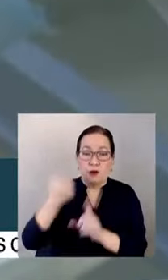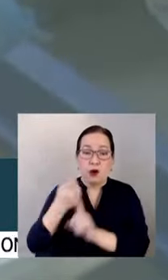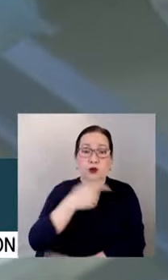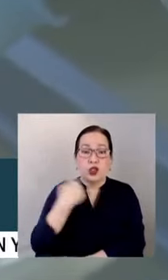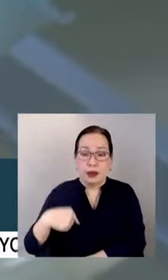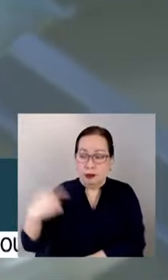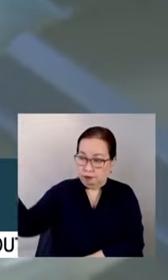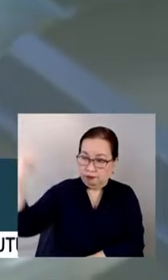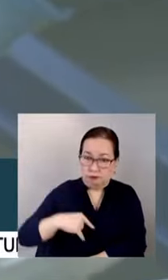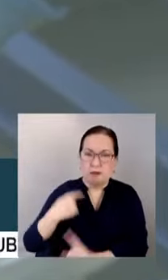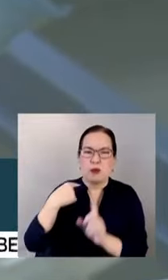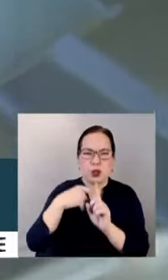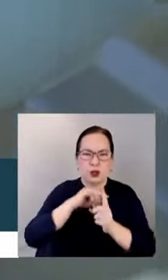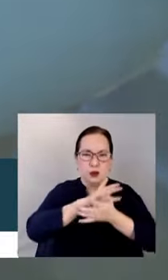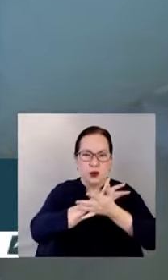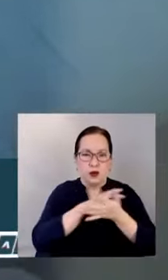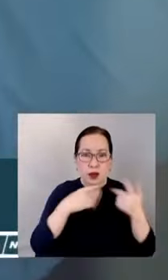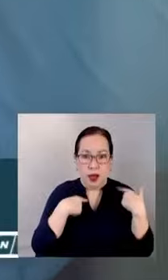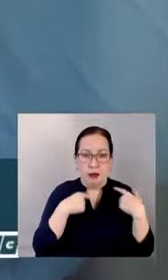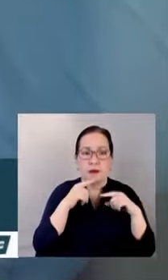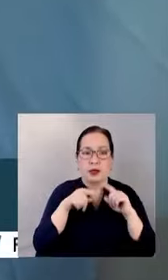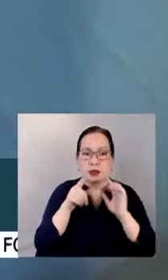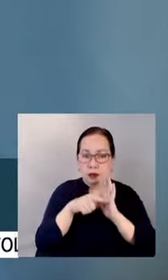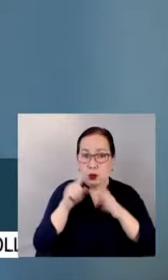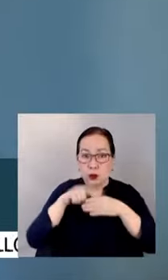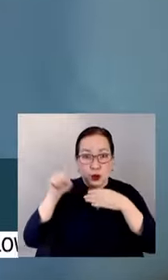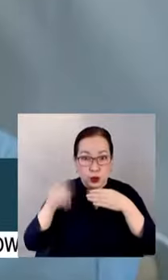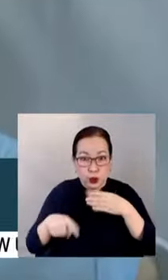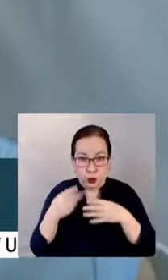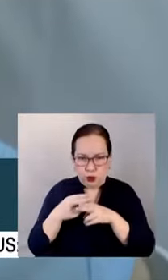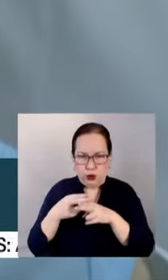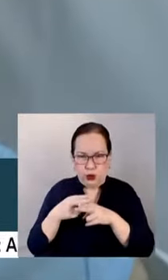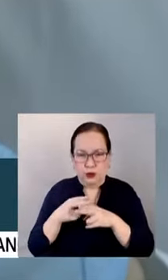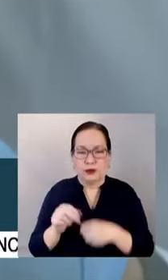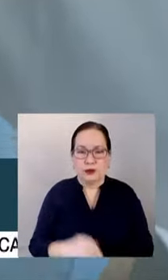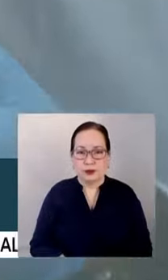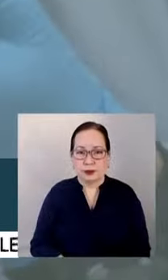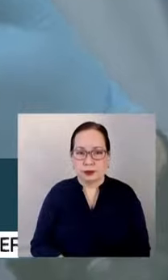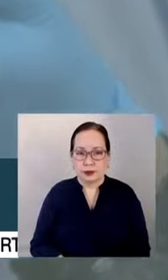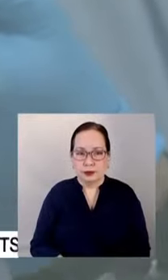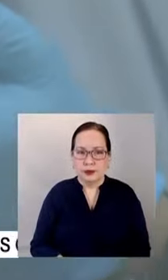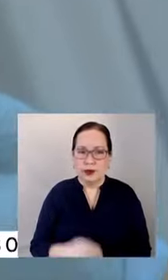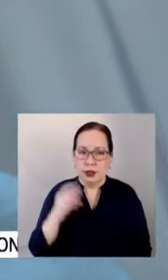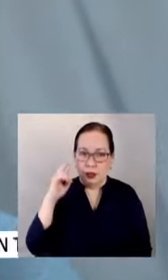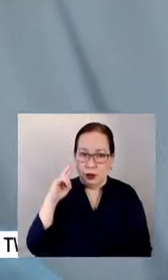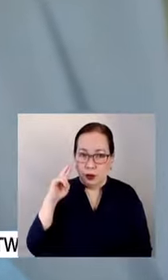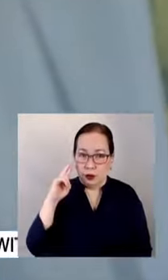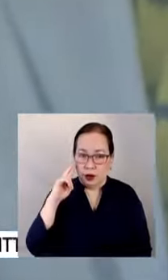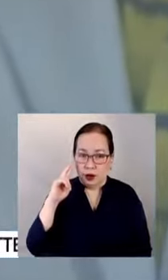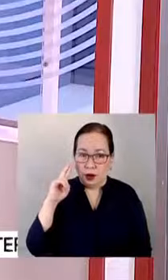are also set to be released in the coming days. Rafael Bosano, ABS-CBN News.